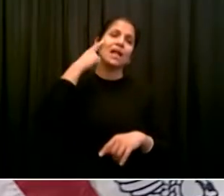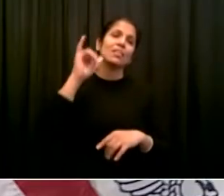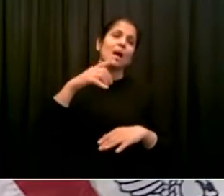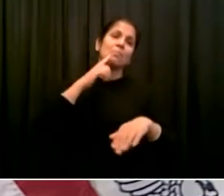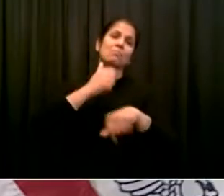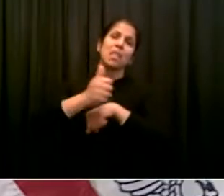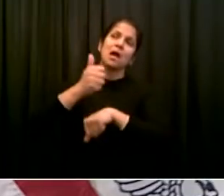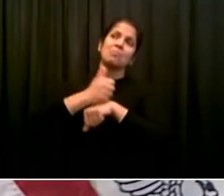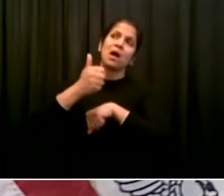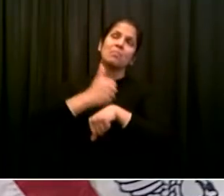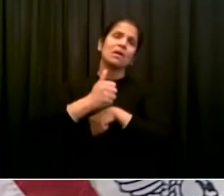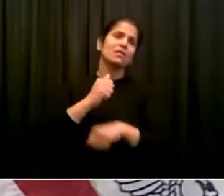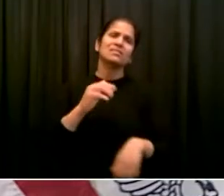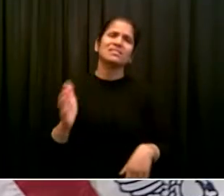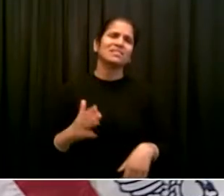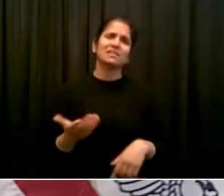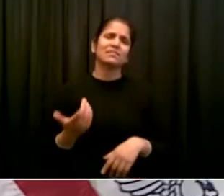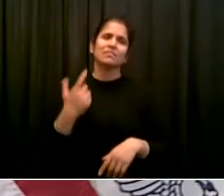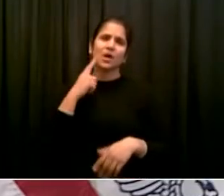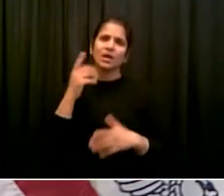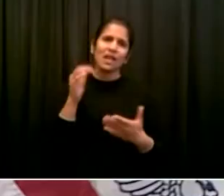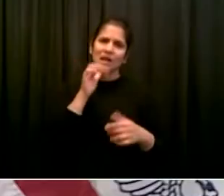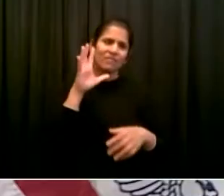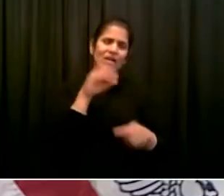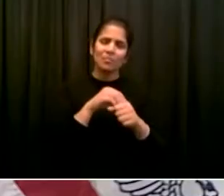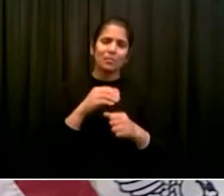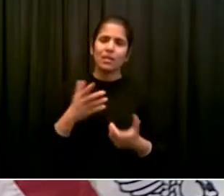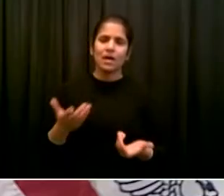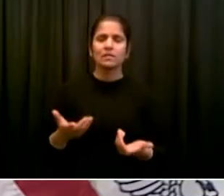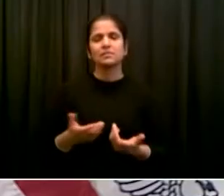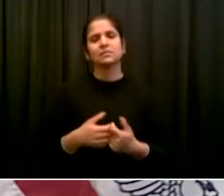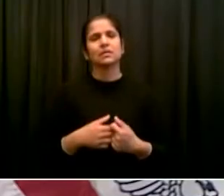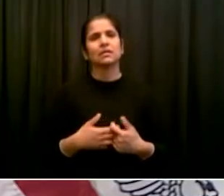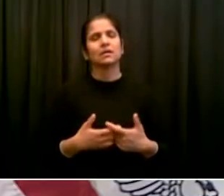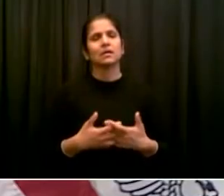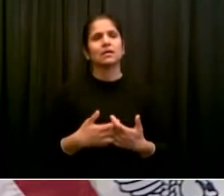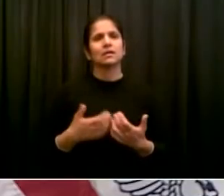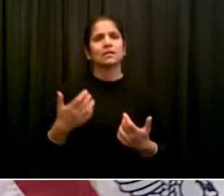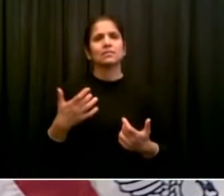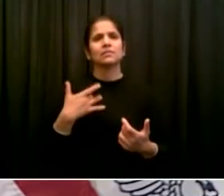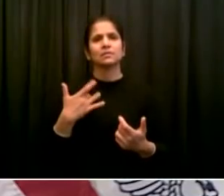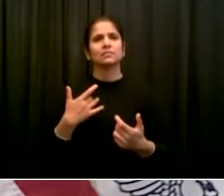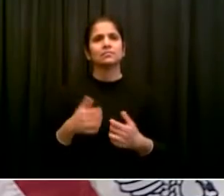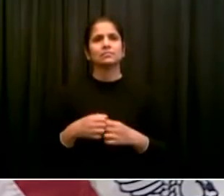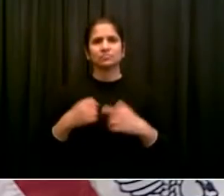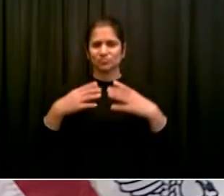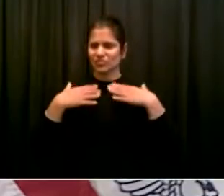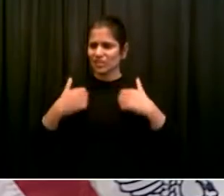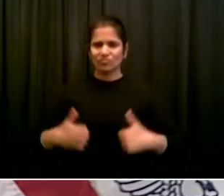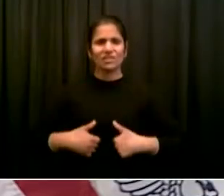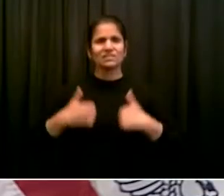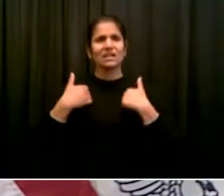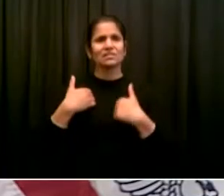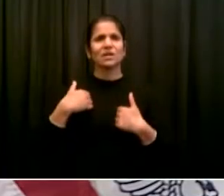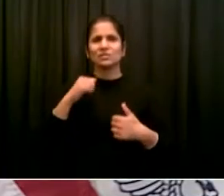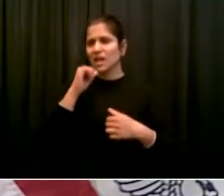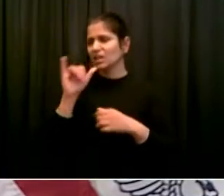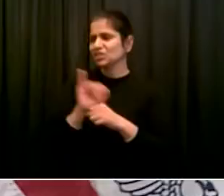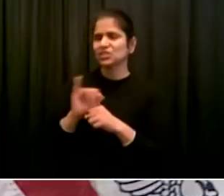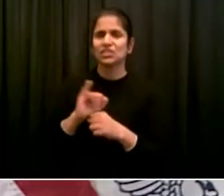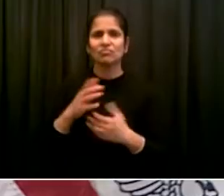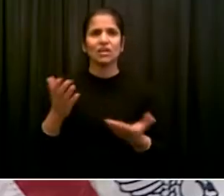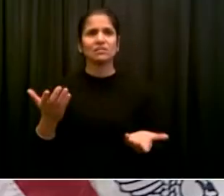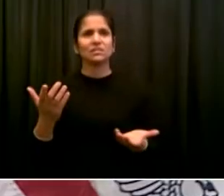them for not participating, and they're saying, no, there are institutional or structural problems